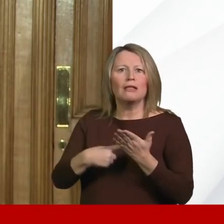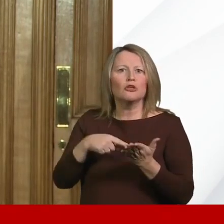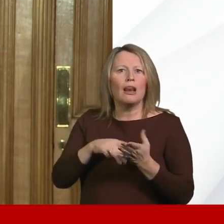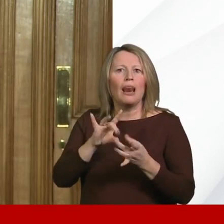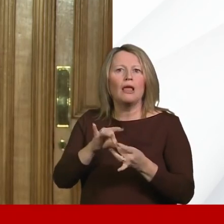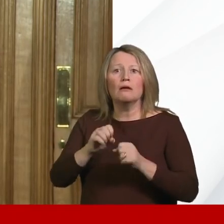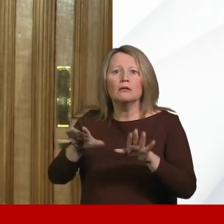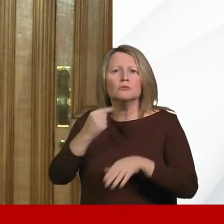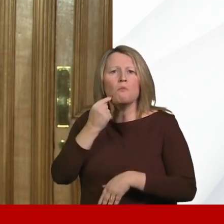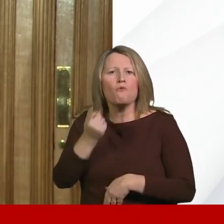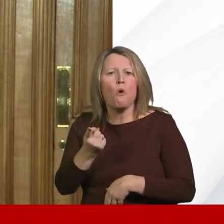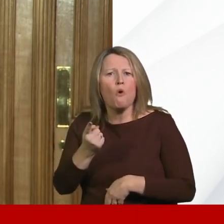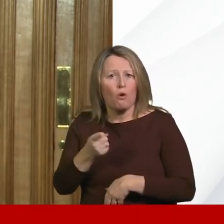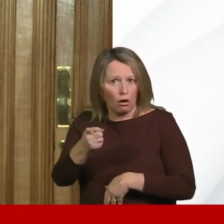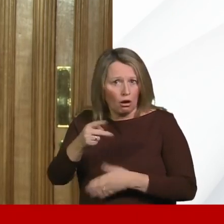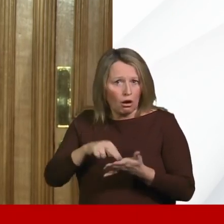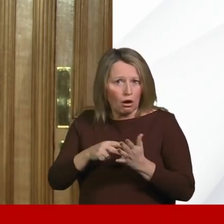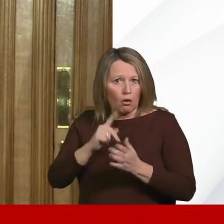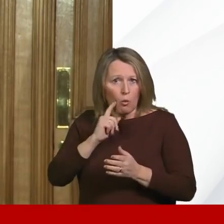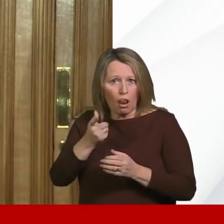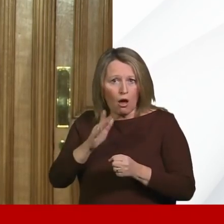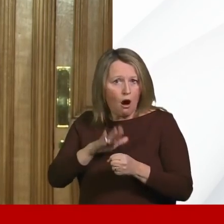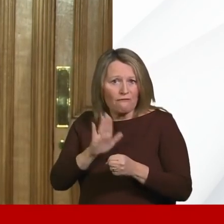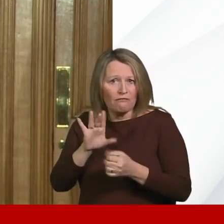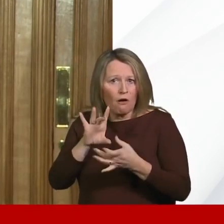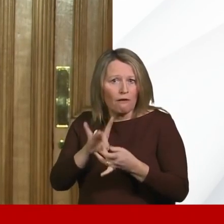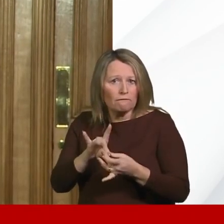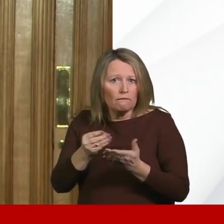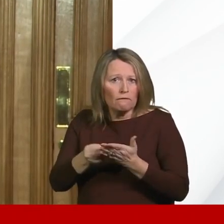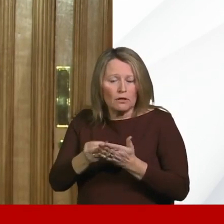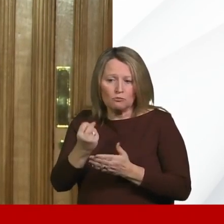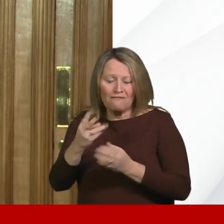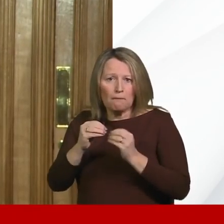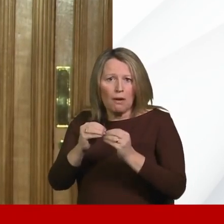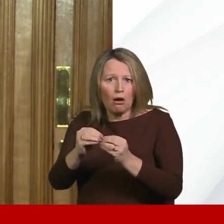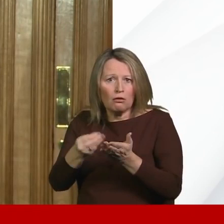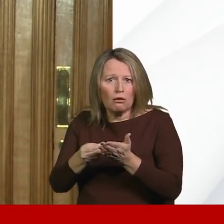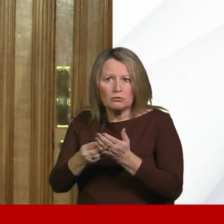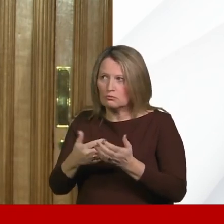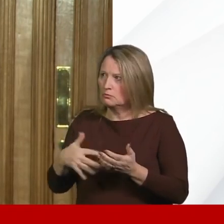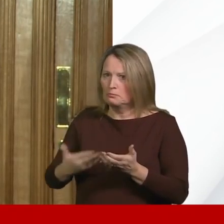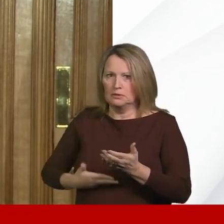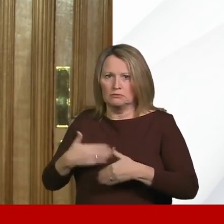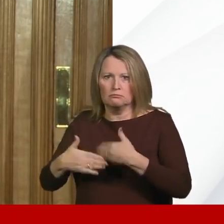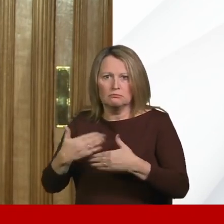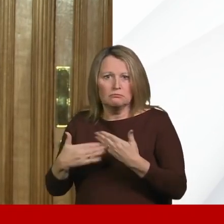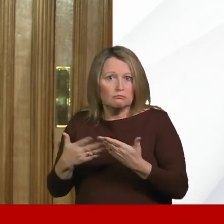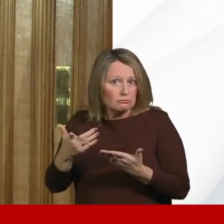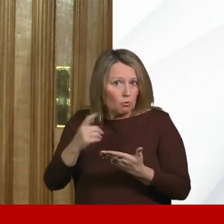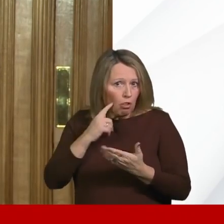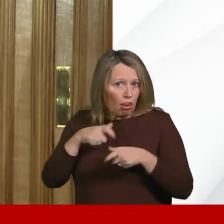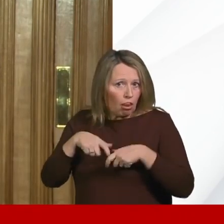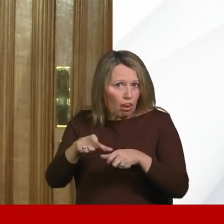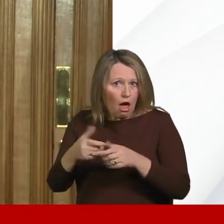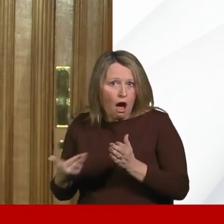multi-billion-pound investment in industries such as airlines? Well, Jim, thanks very much. As the Chancellor said yesterday, we're